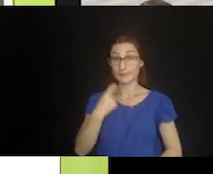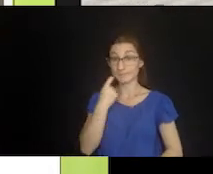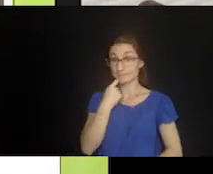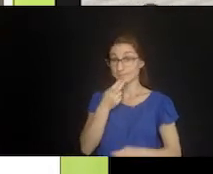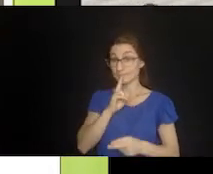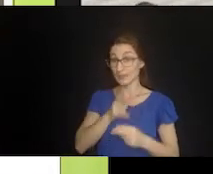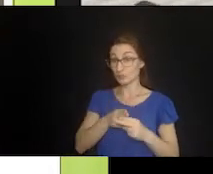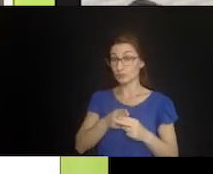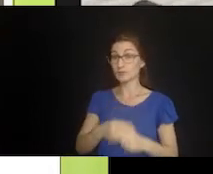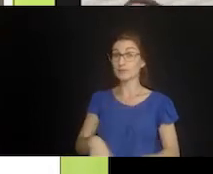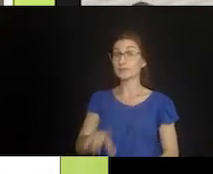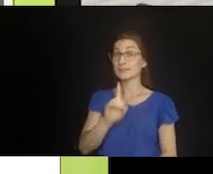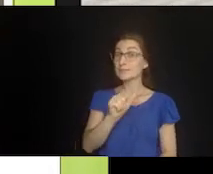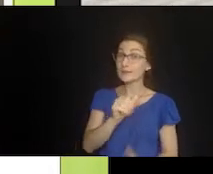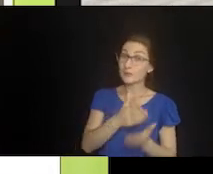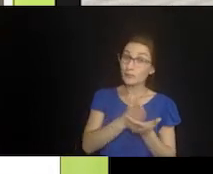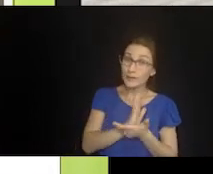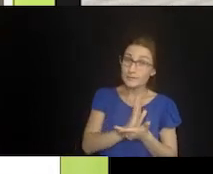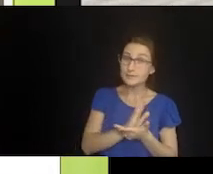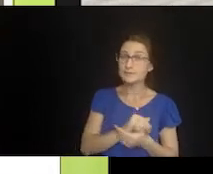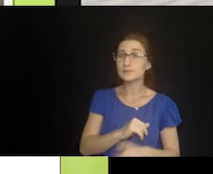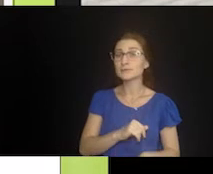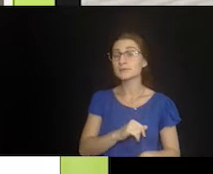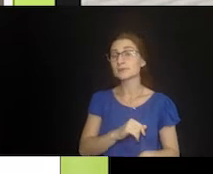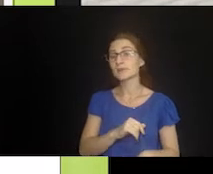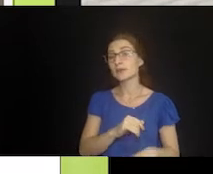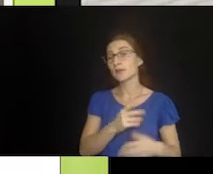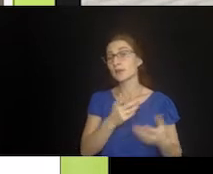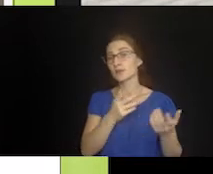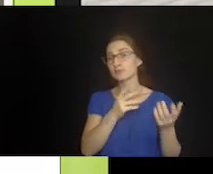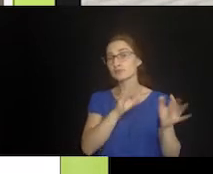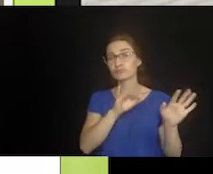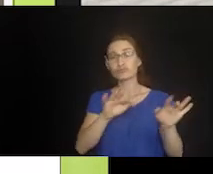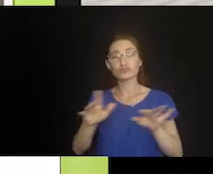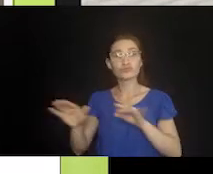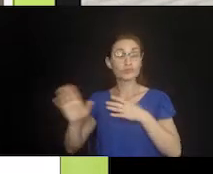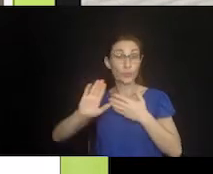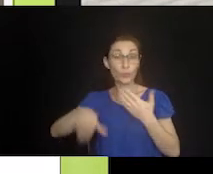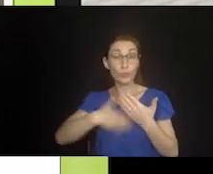Many of the organizations that we just mentioned, disability rights,